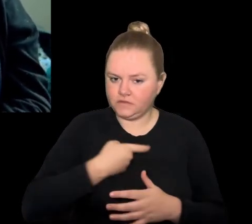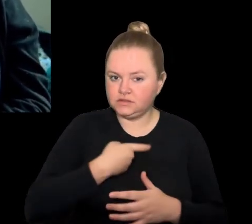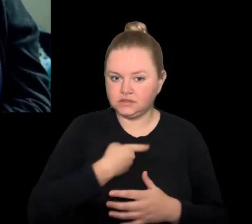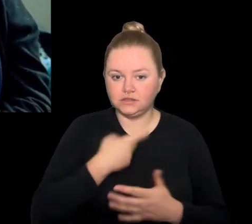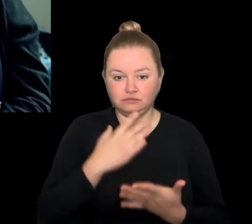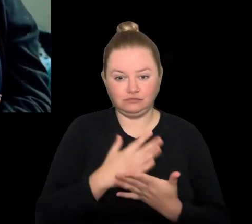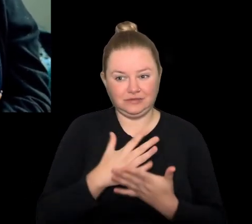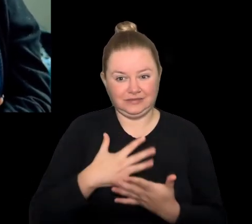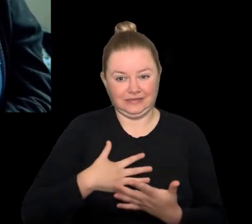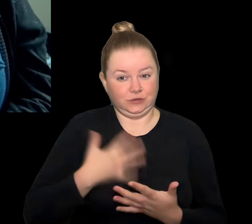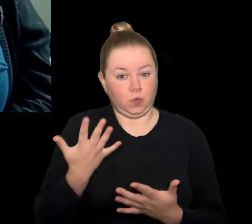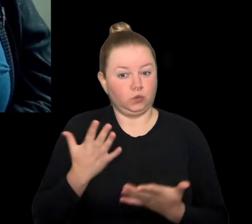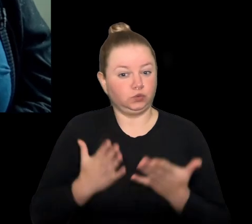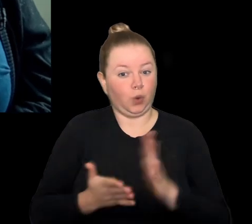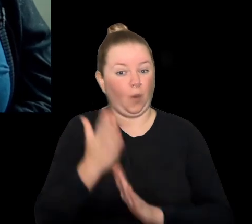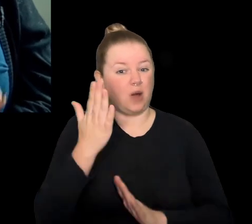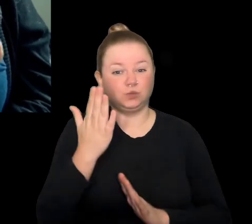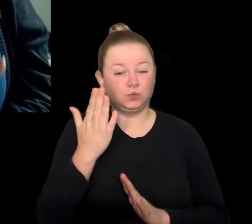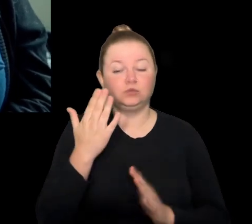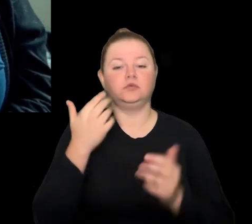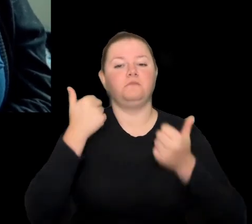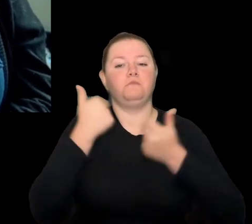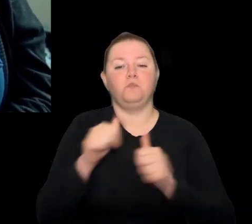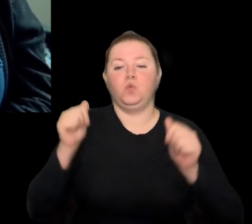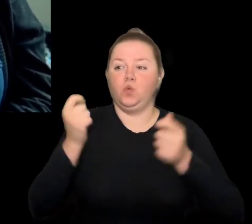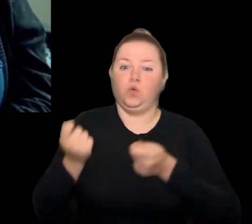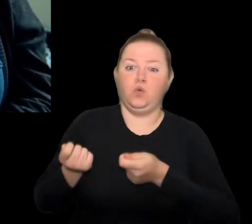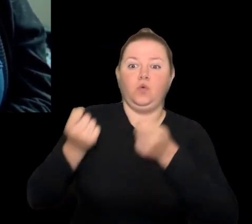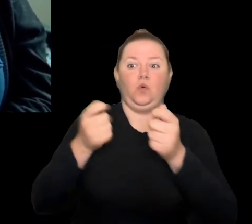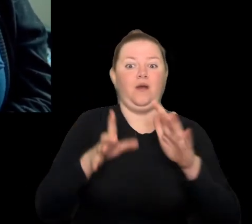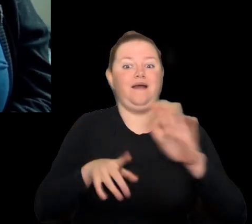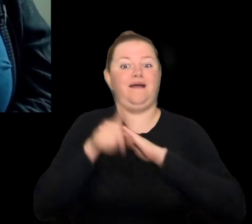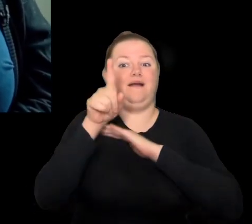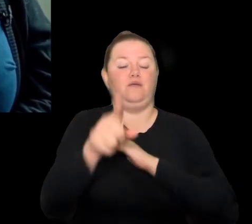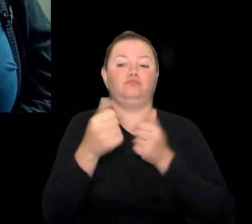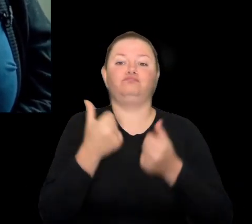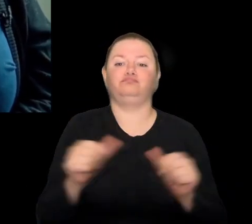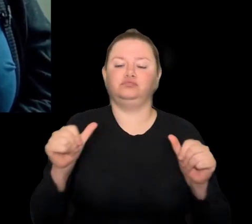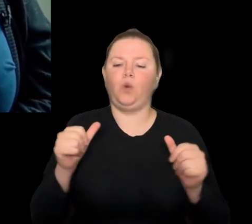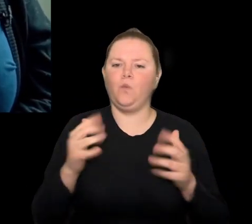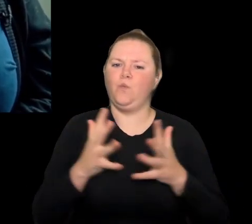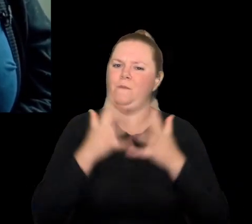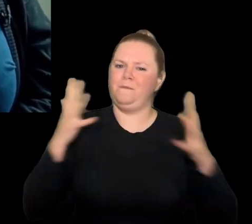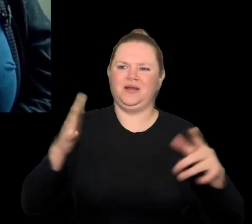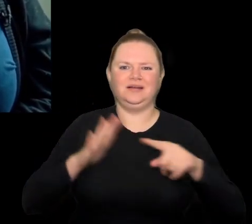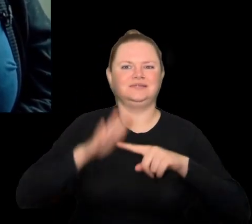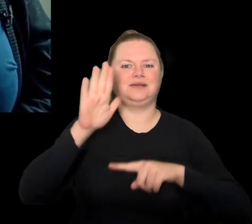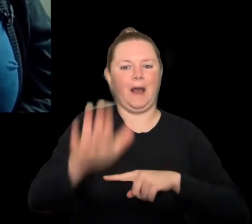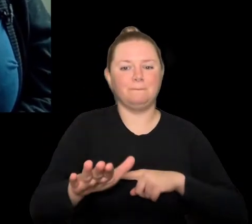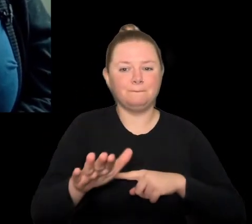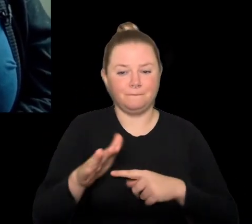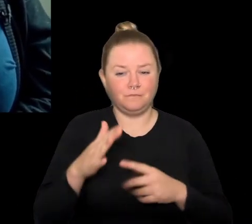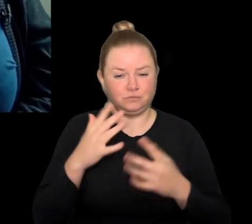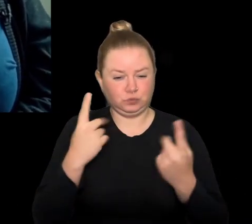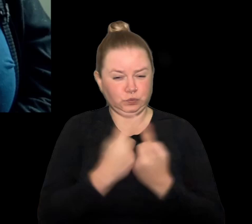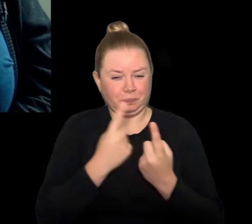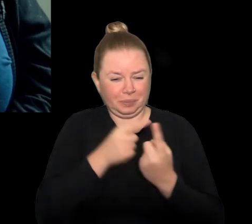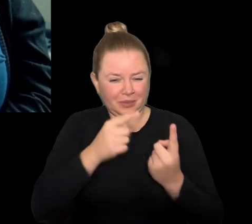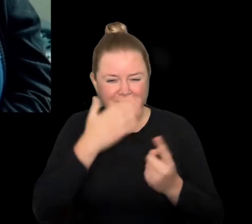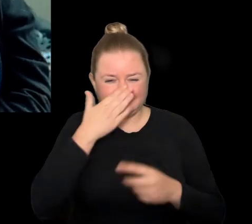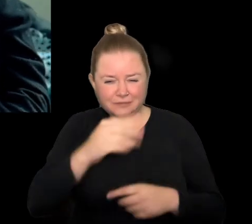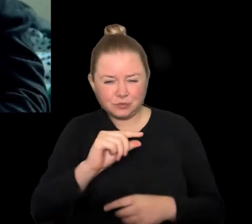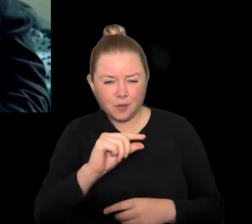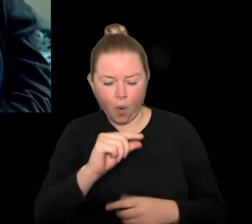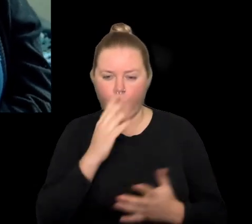very nervous, didn't really want to come out. We managed to get her to come out. Yeah. And that was a big step. So just even